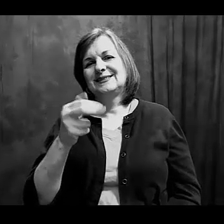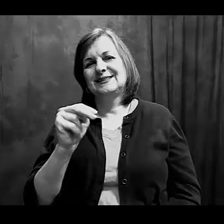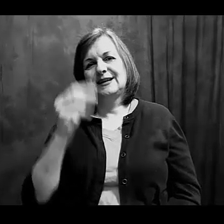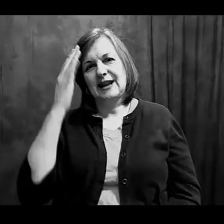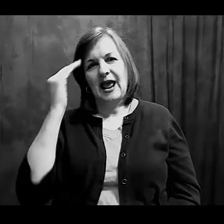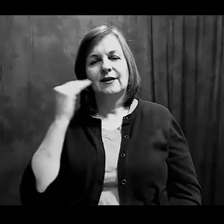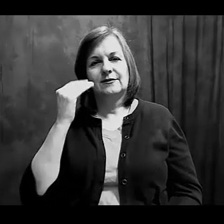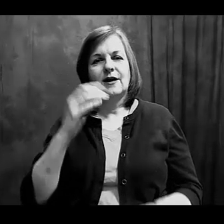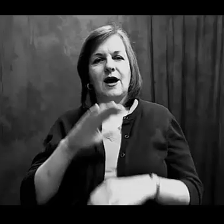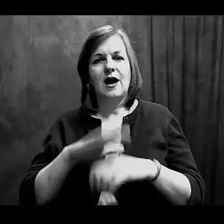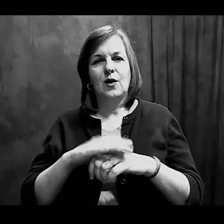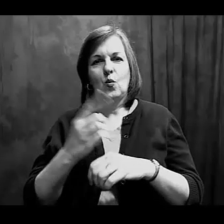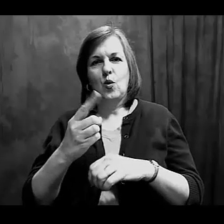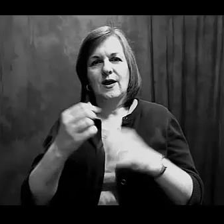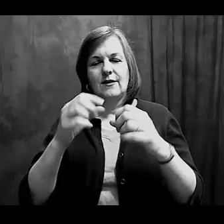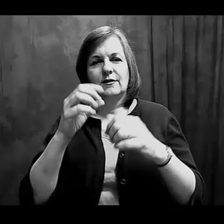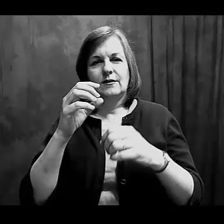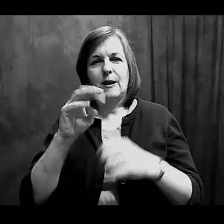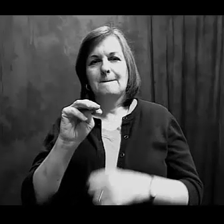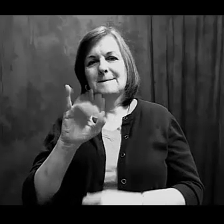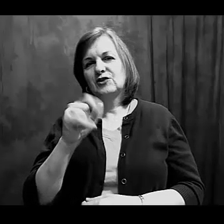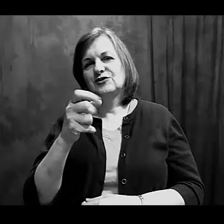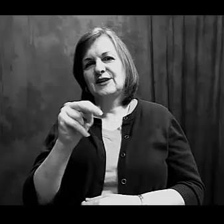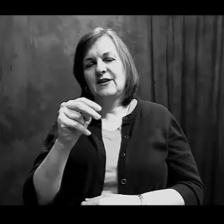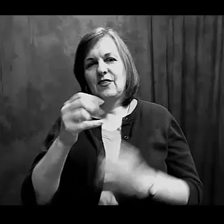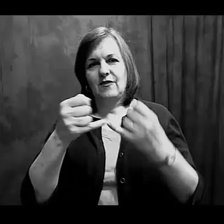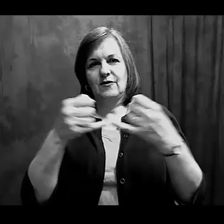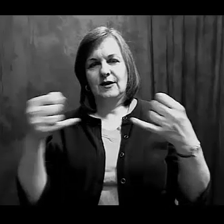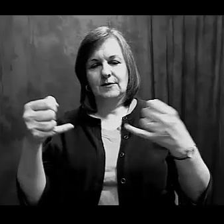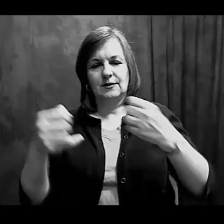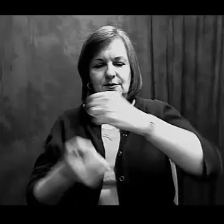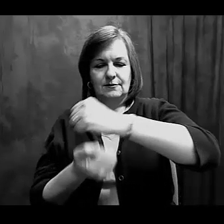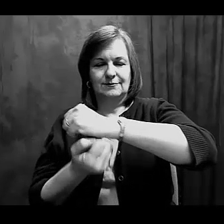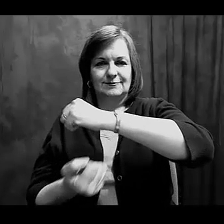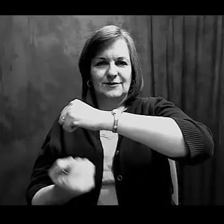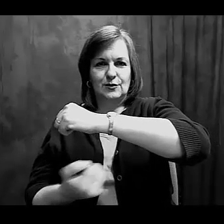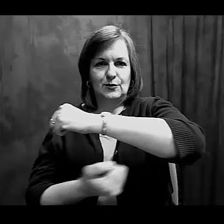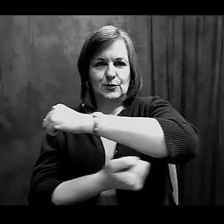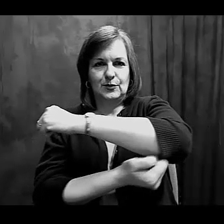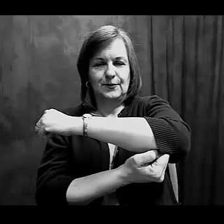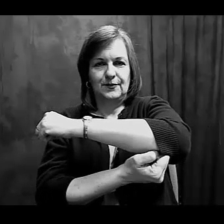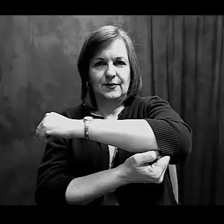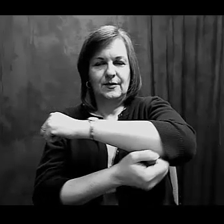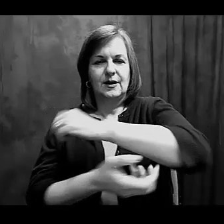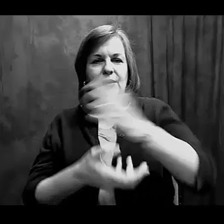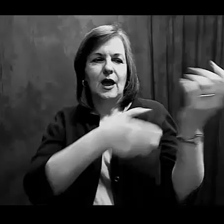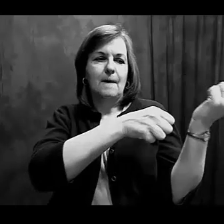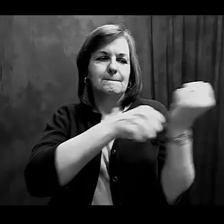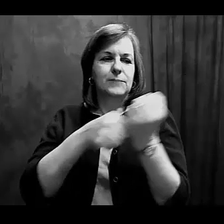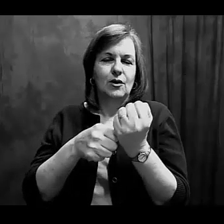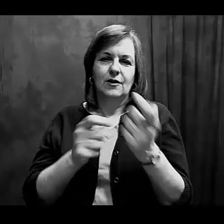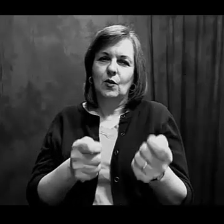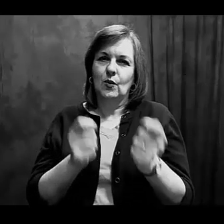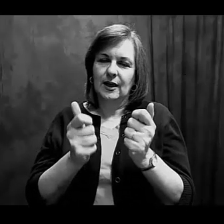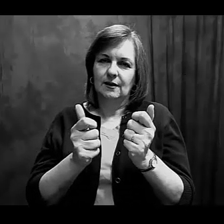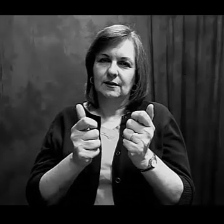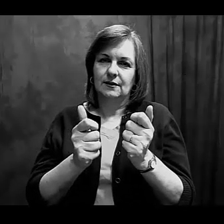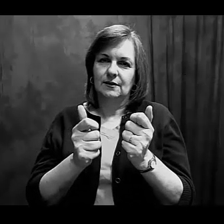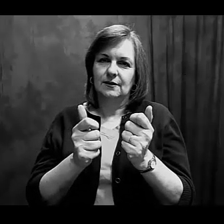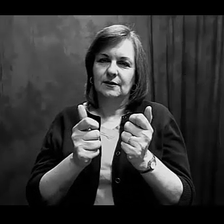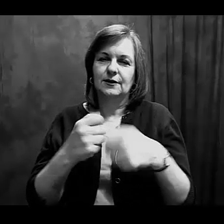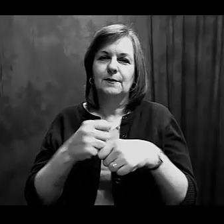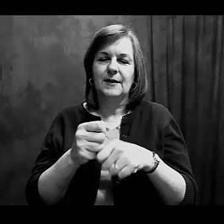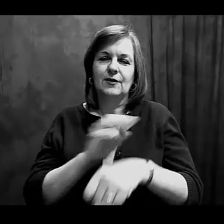a single myosin filament. And they're all going to work very, very quickly to get this muscle to shorten. Because if you flex